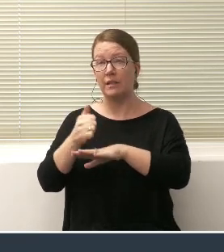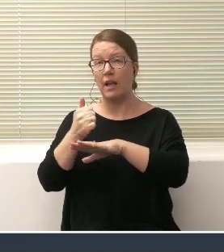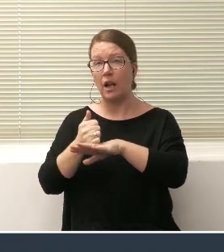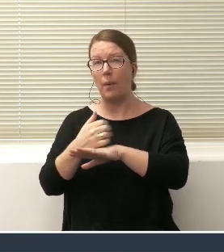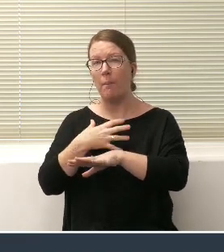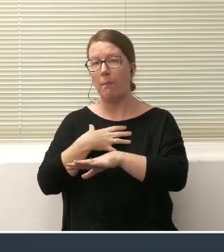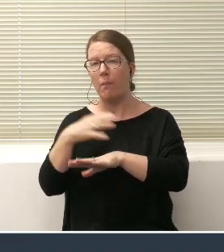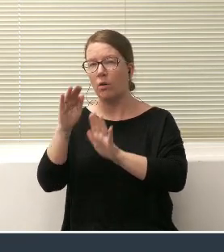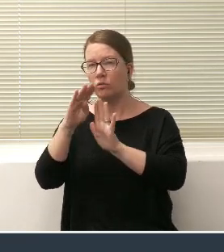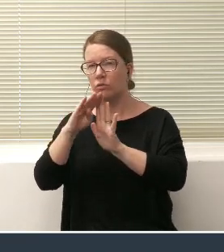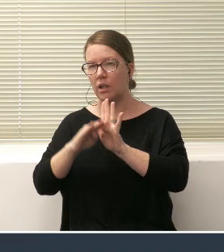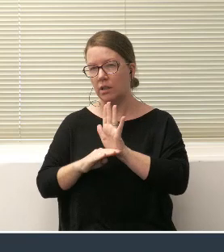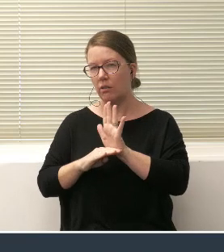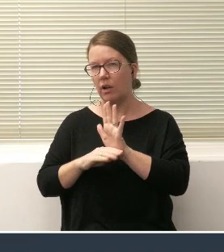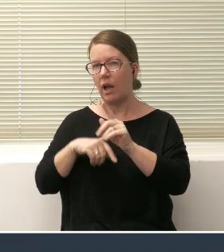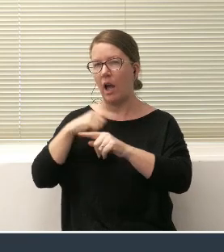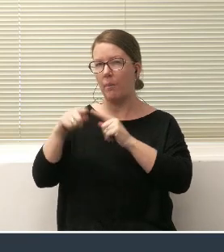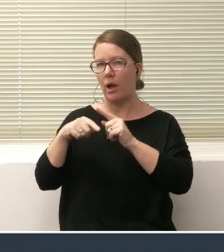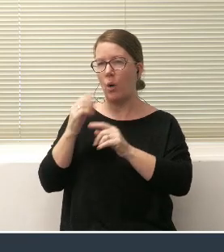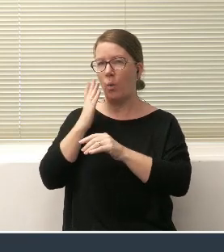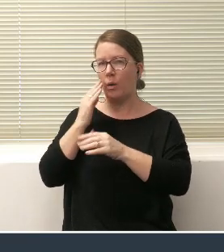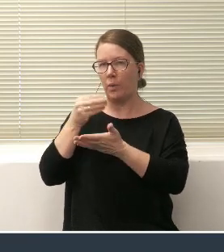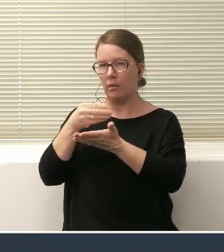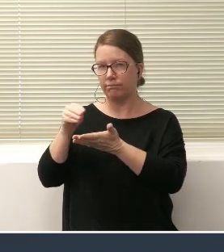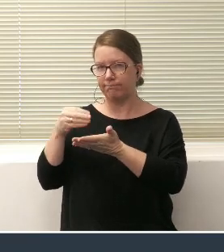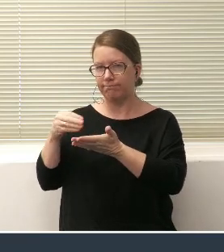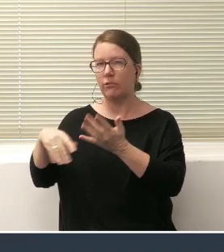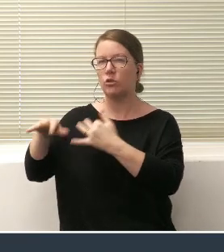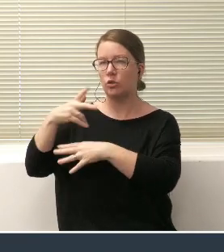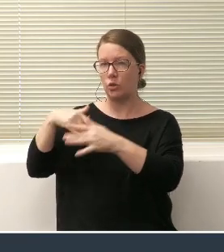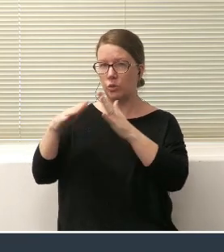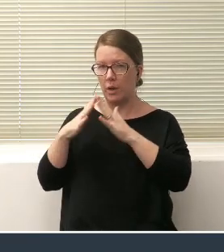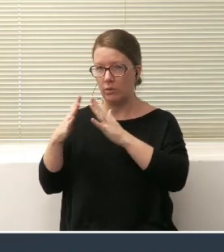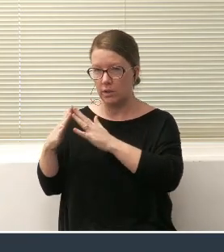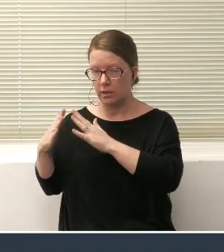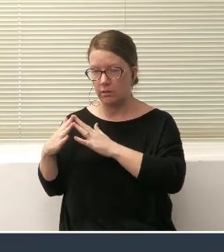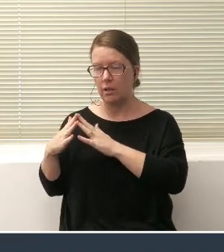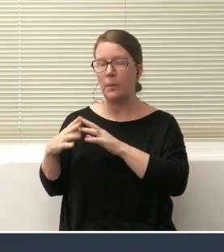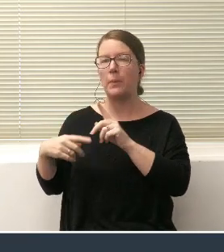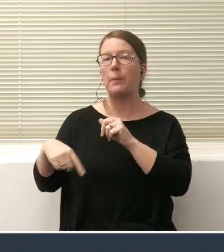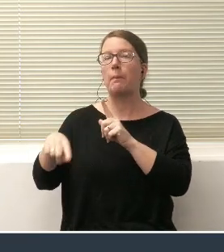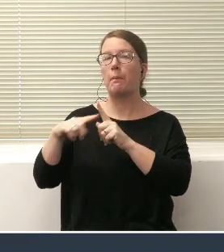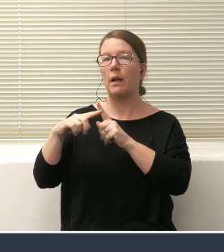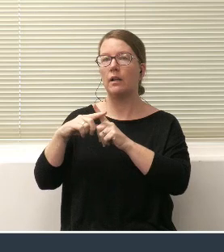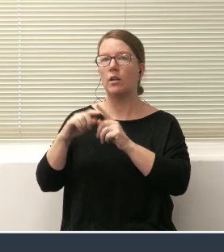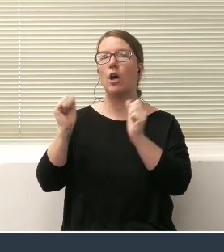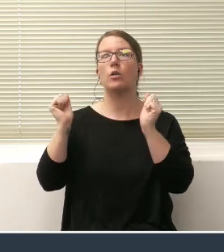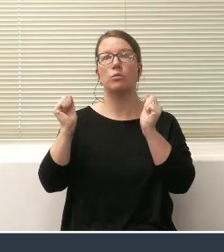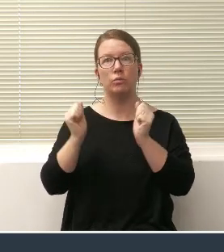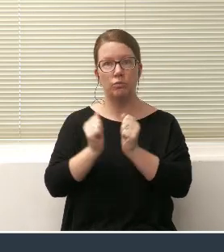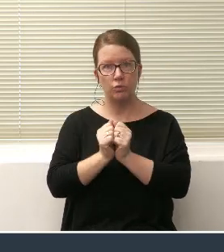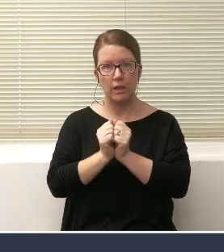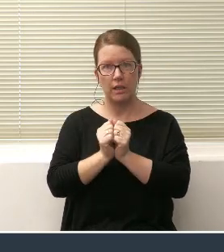additional criteria around that divestment process? And I absolutely agree with